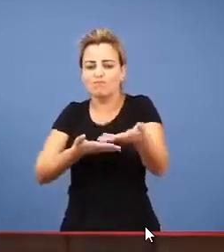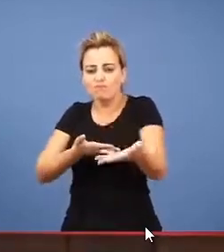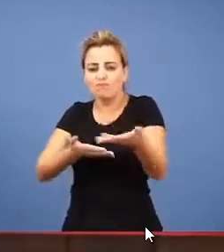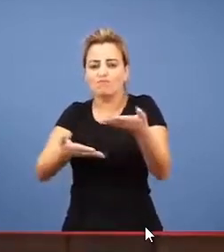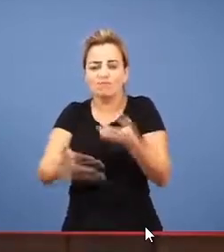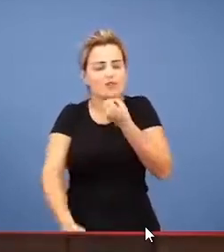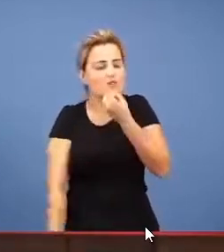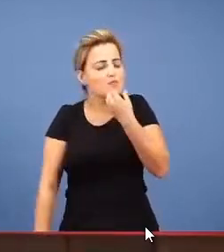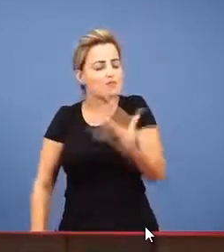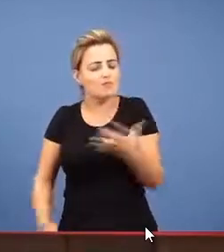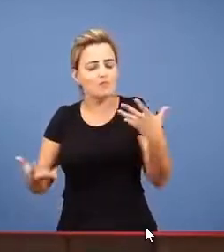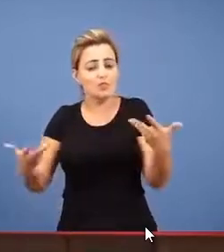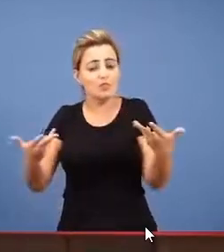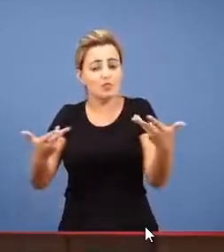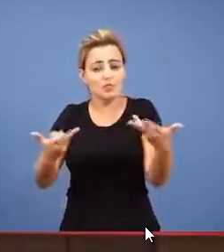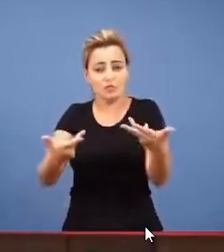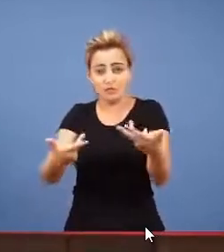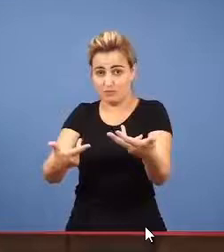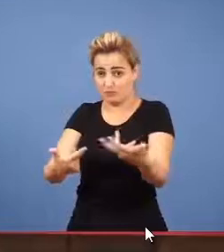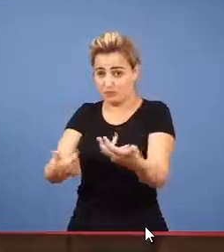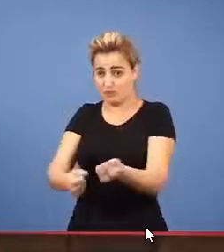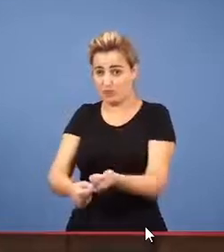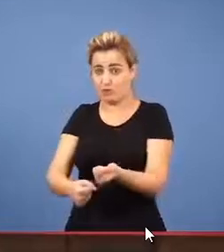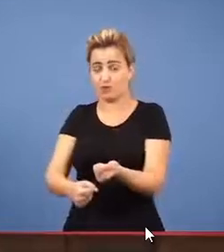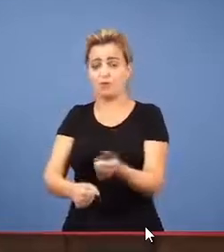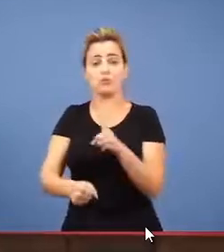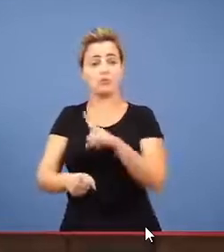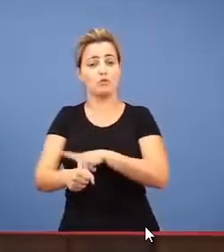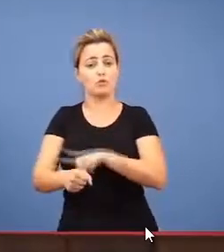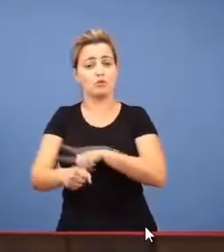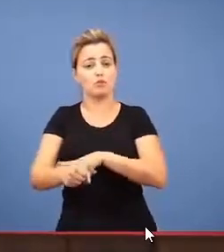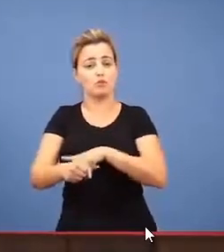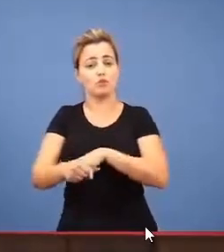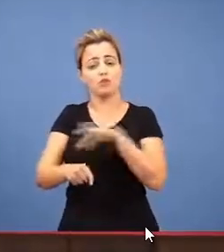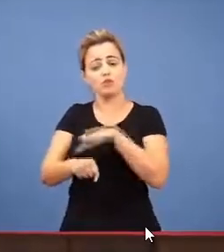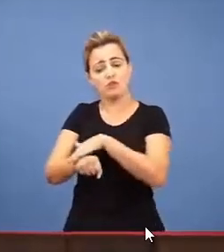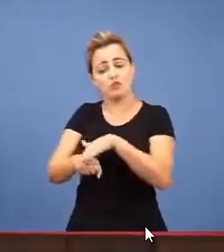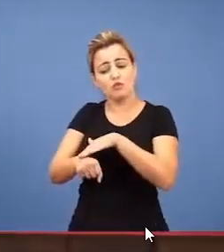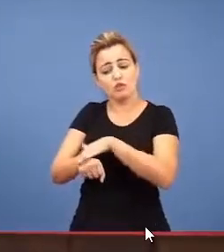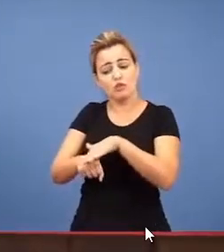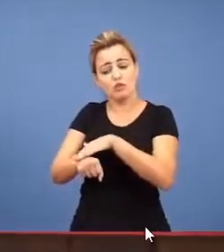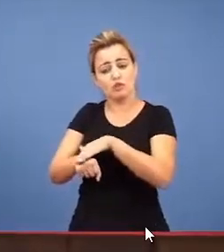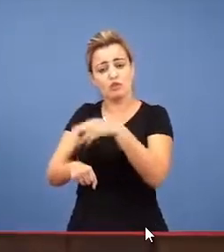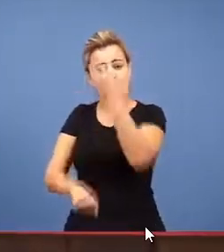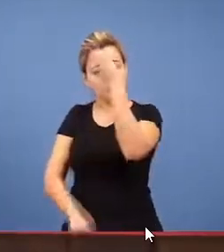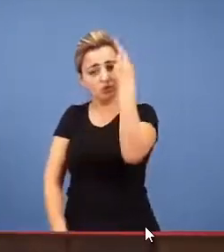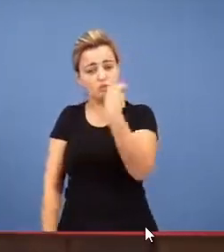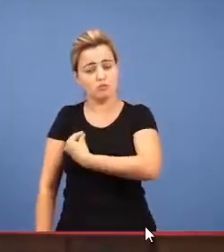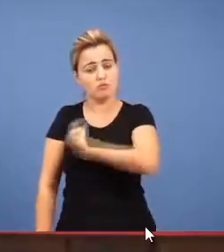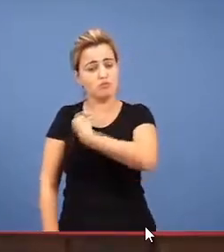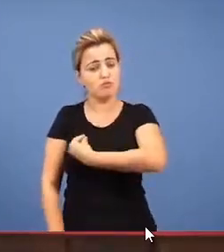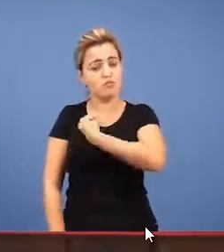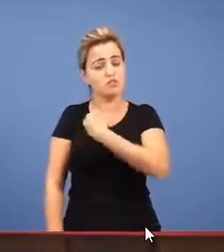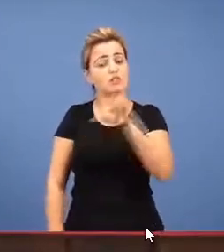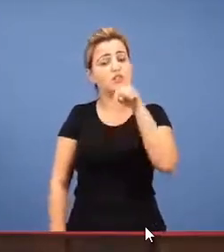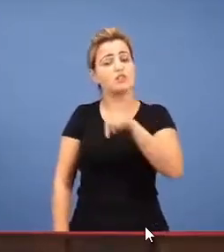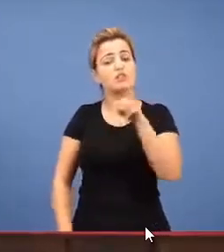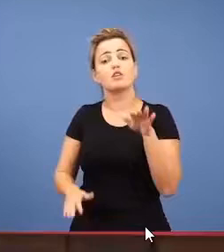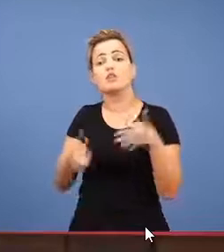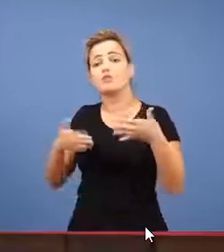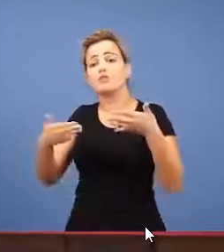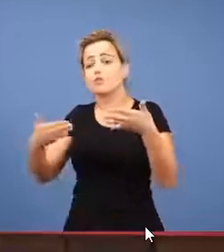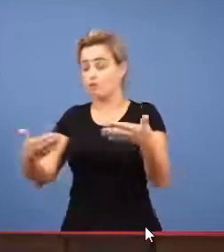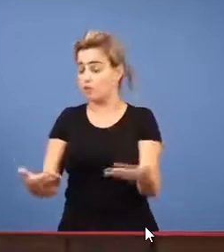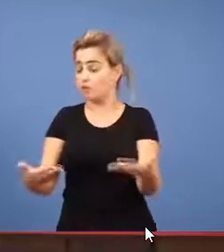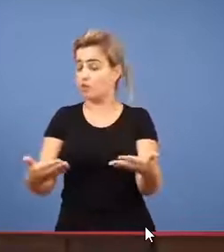and our appeal, our word at this moment, in this 30 minute conversation with our